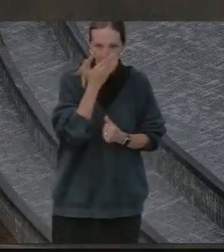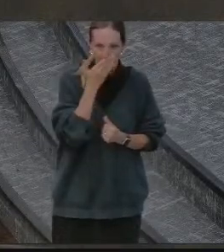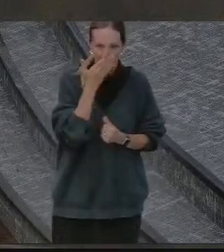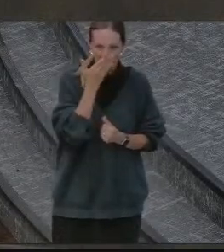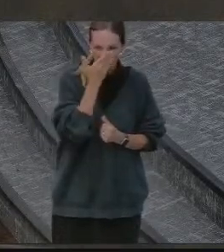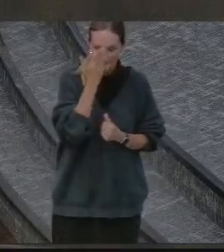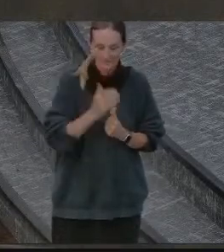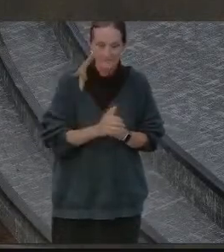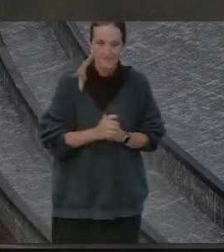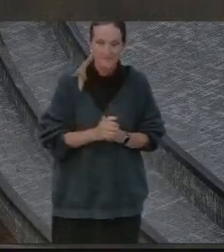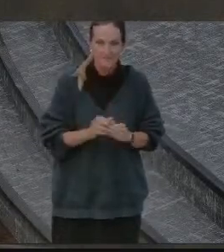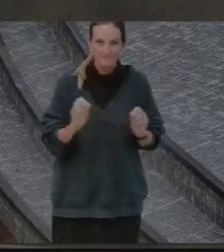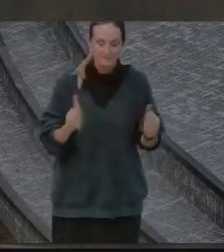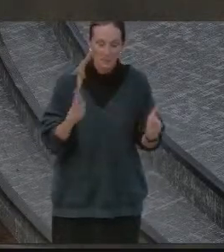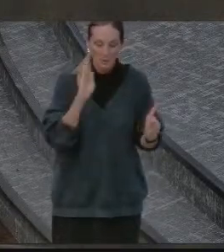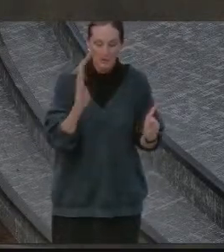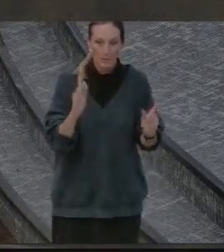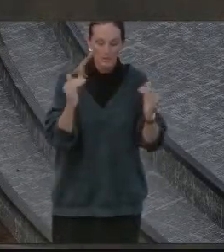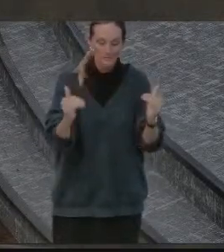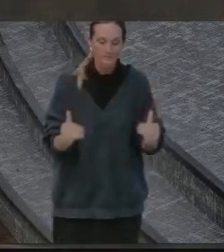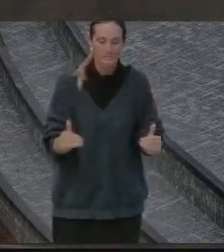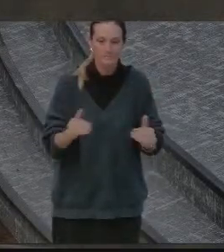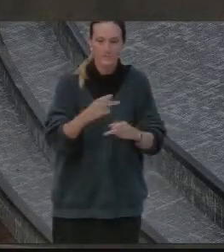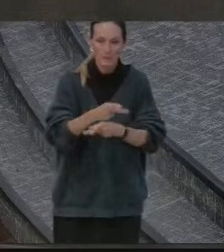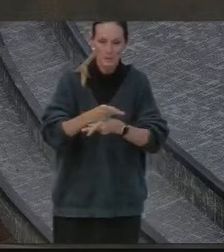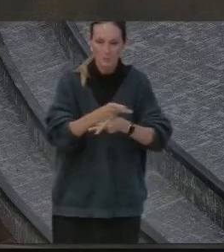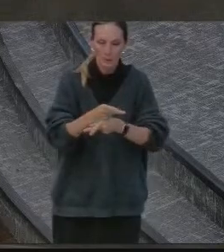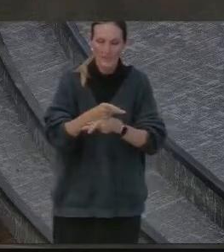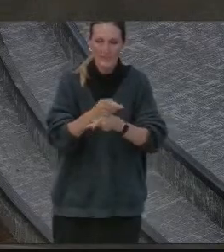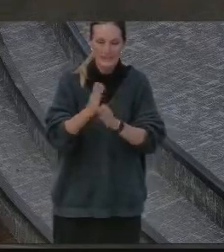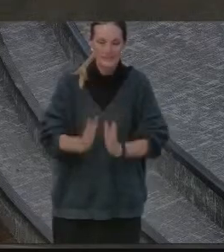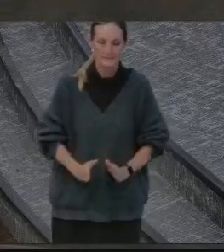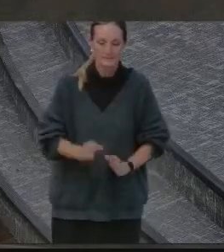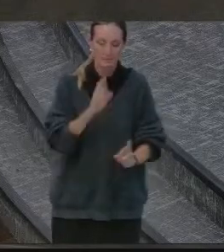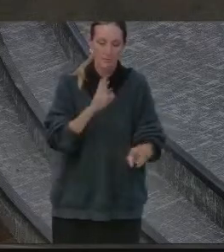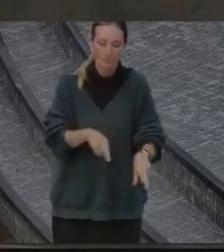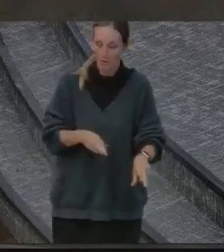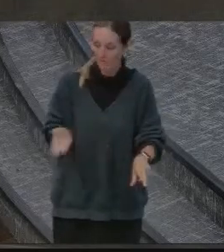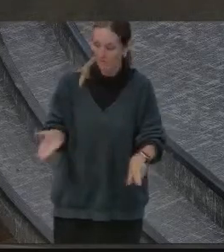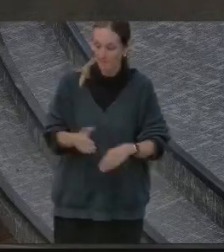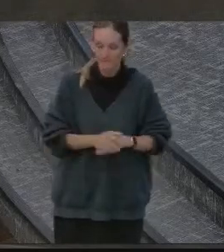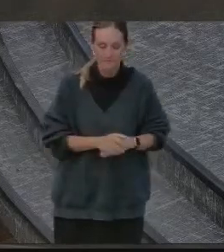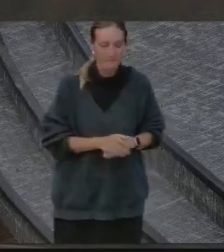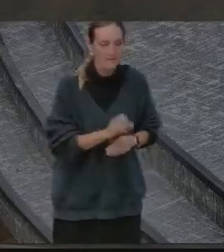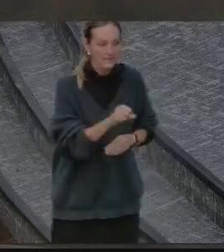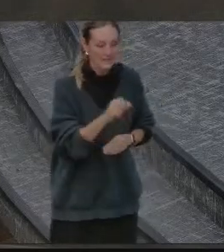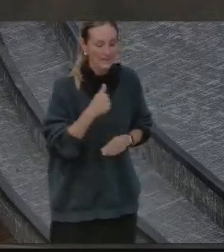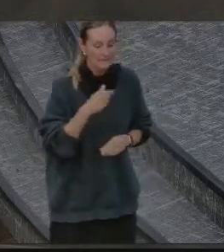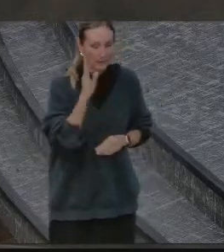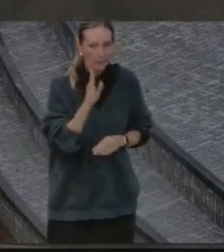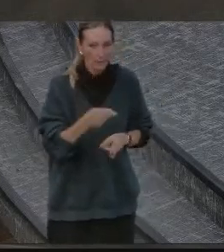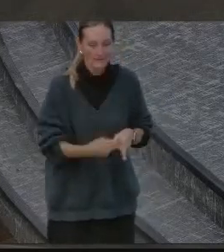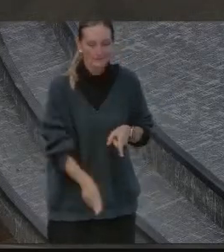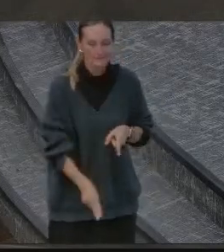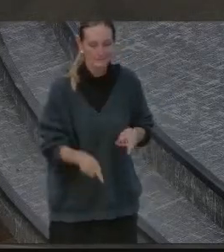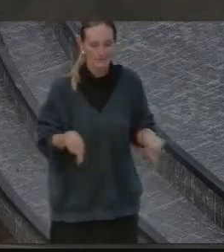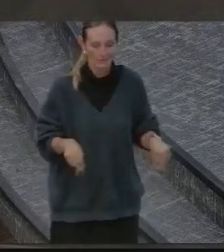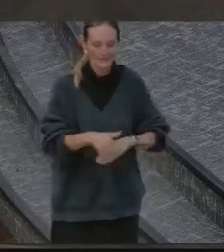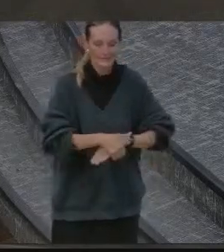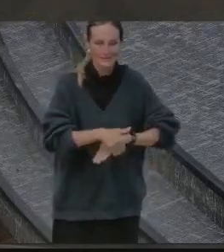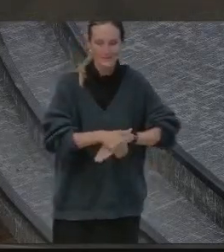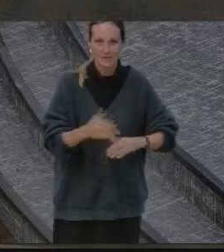All right, we'll move forward to the superintendent's report. Dr. Thomas? Yes, and I will be short this evening, but I just want to report that we've